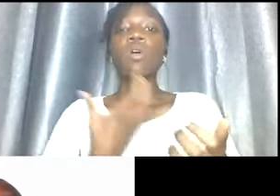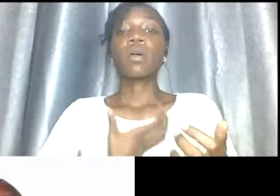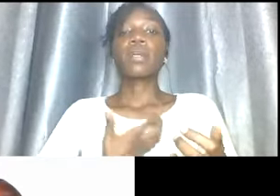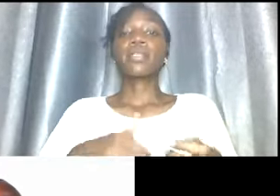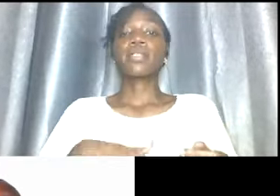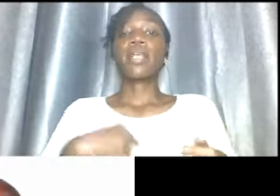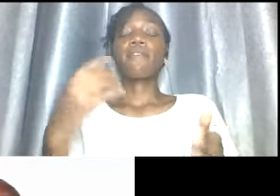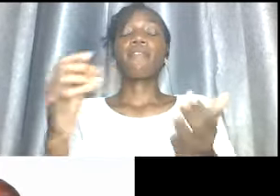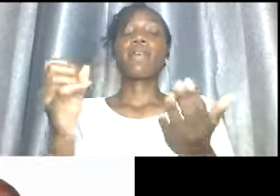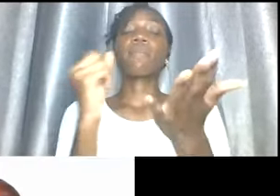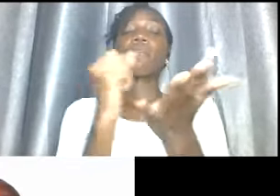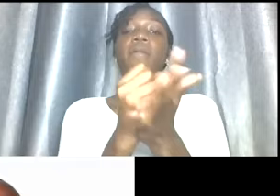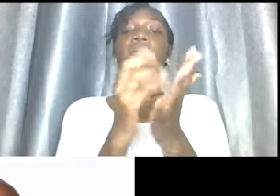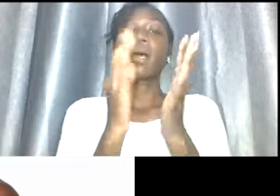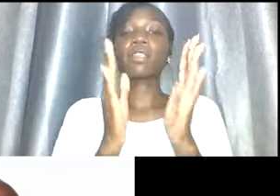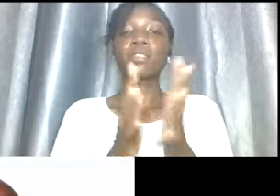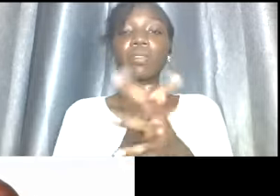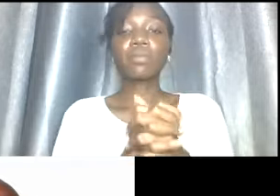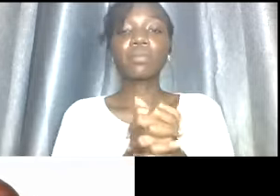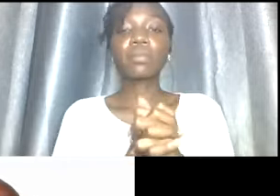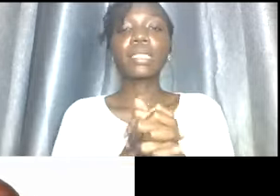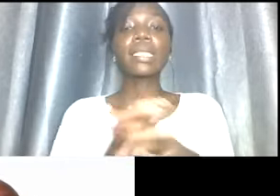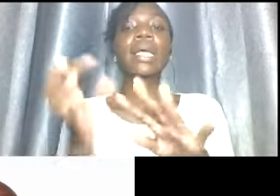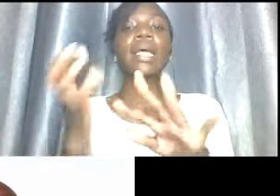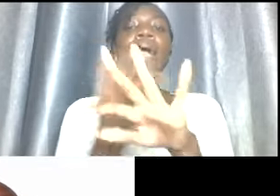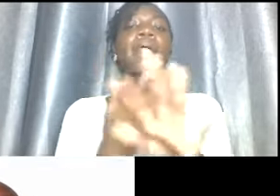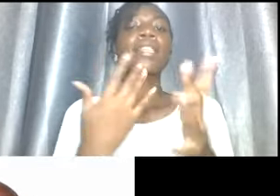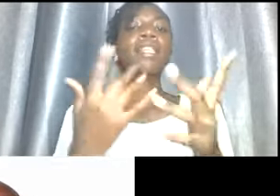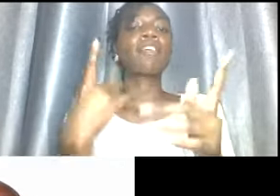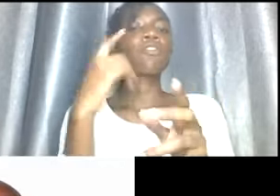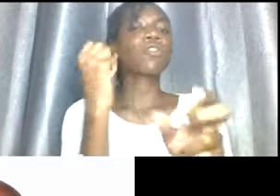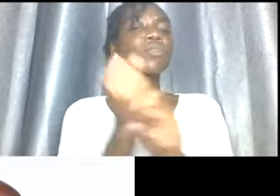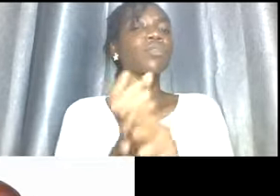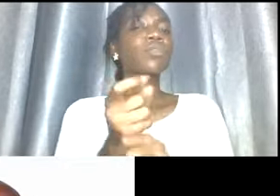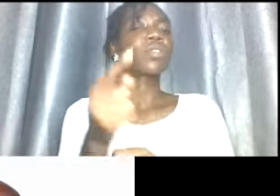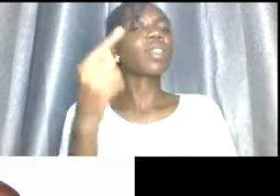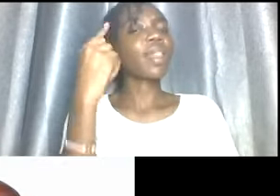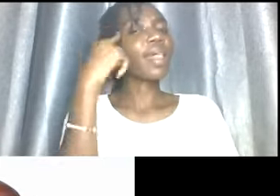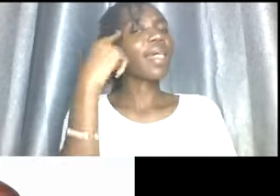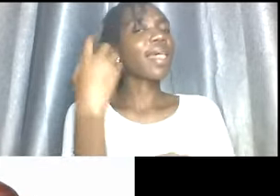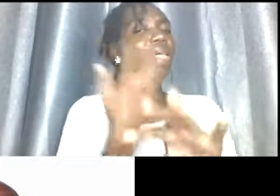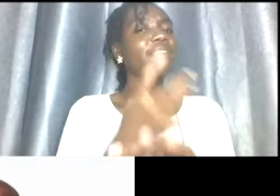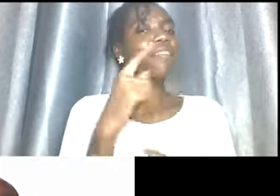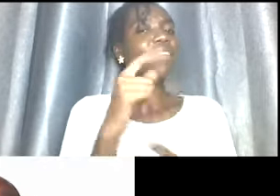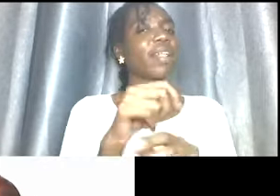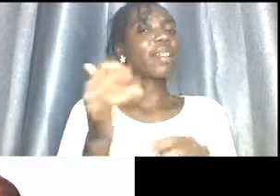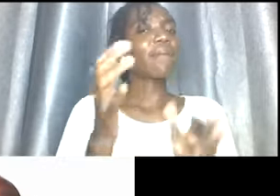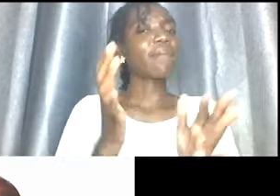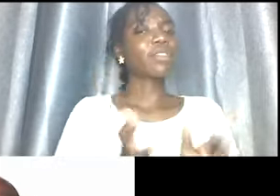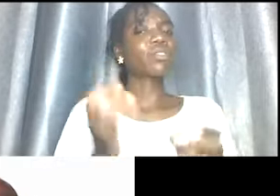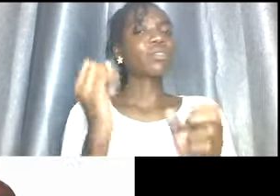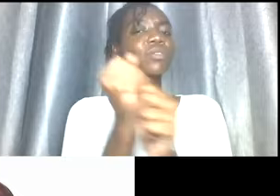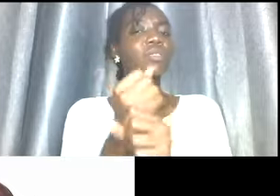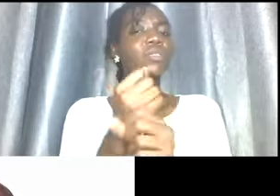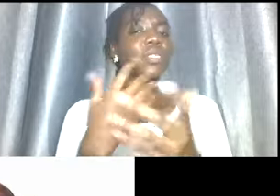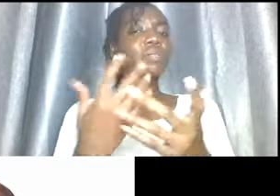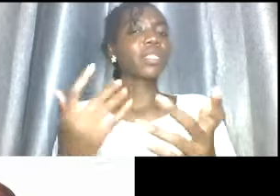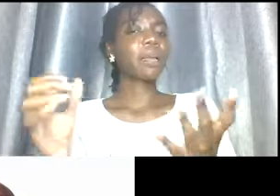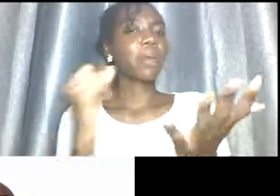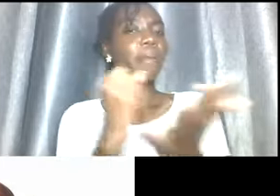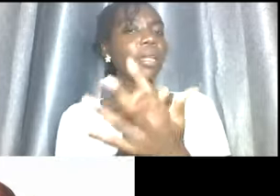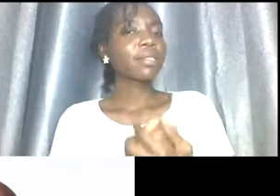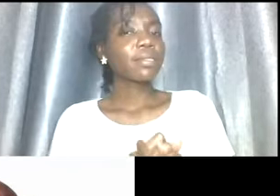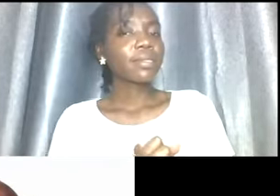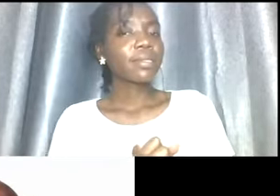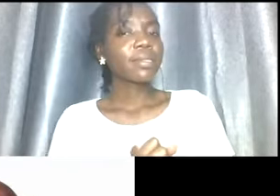person, the hardest thing to do, you think it's hard getting up out of bed to go to somebody else's place of employment. It's